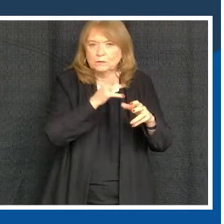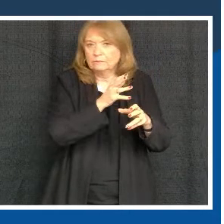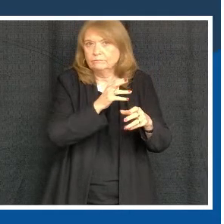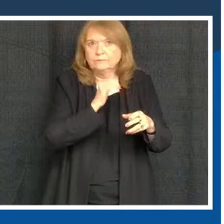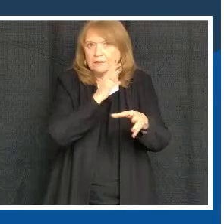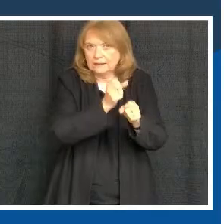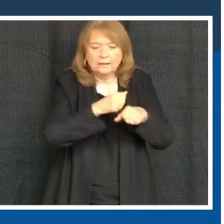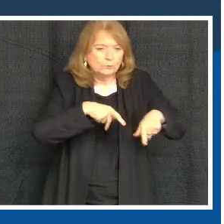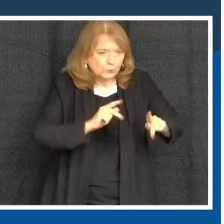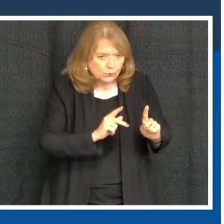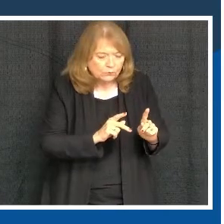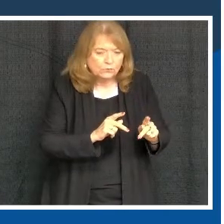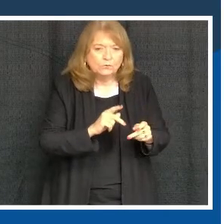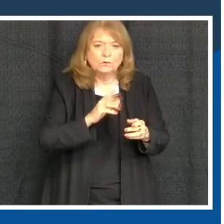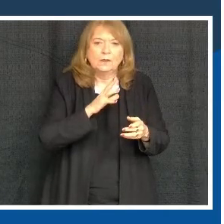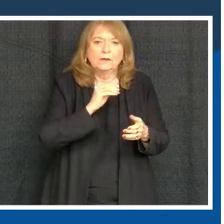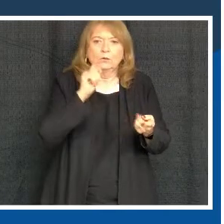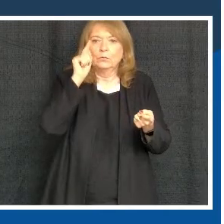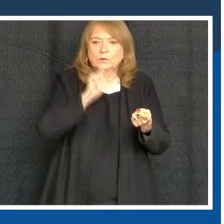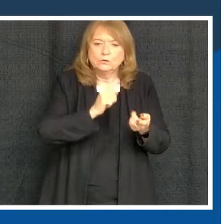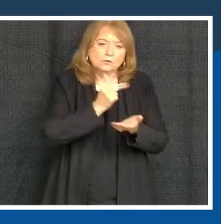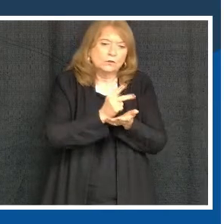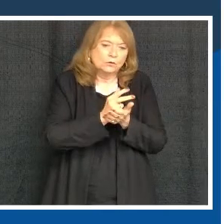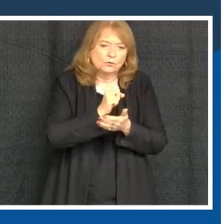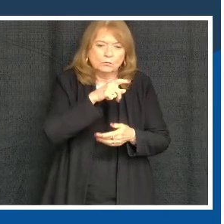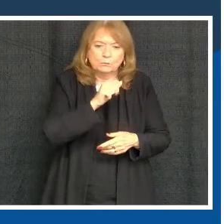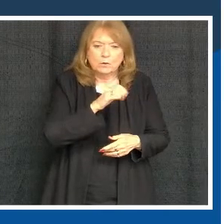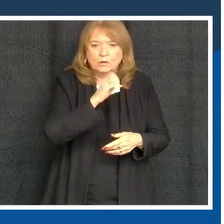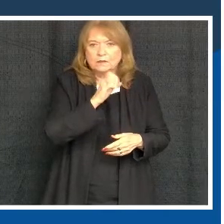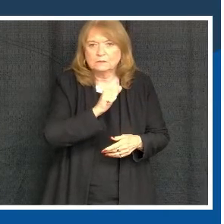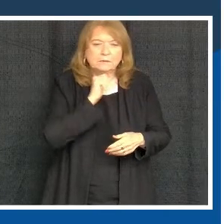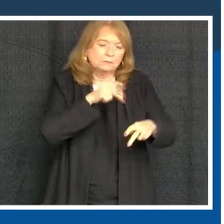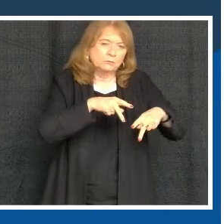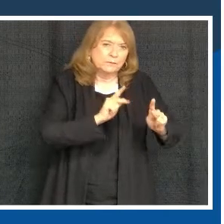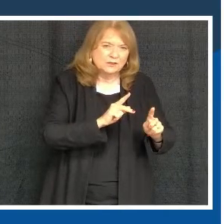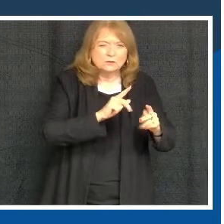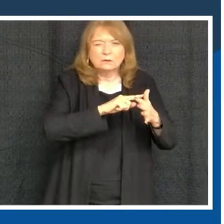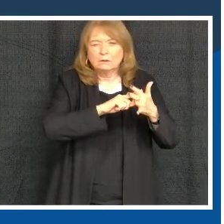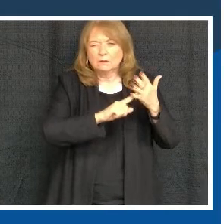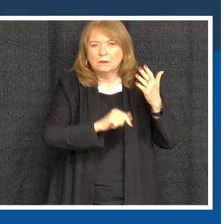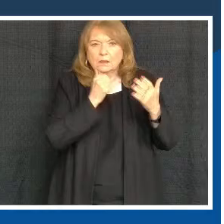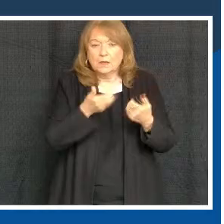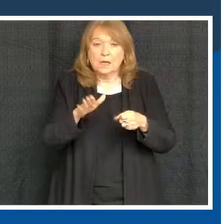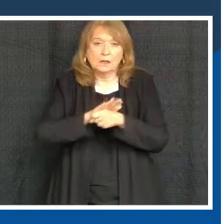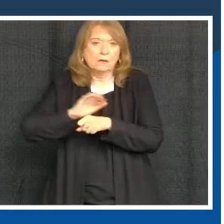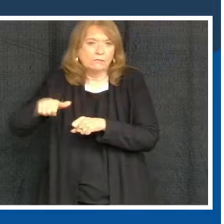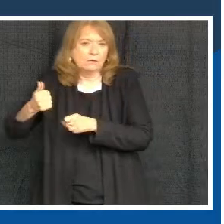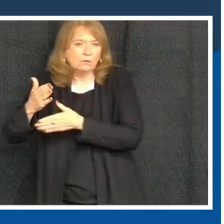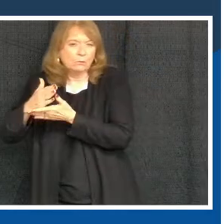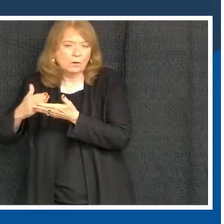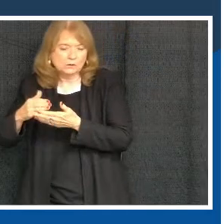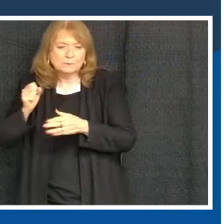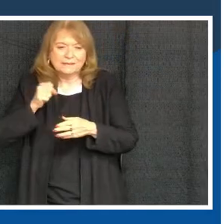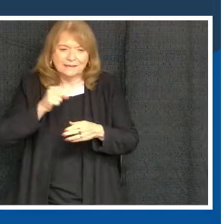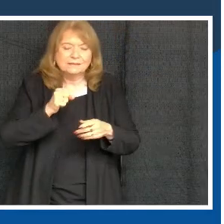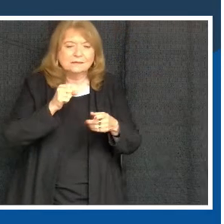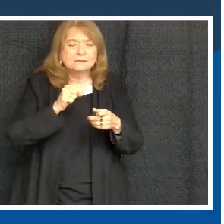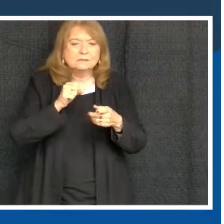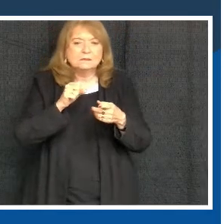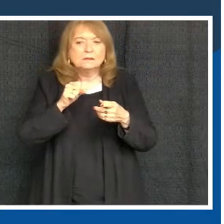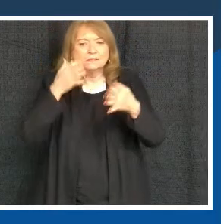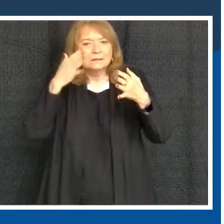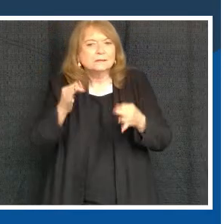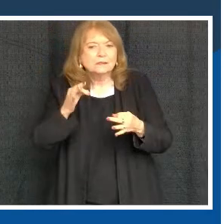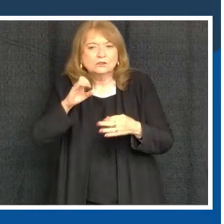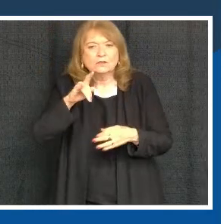for that, reducing your parking spaces, things that aren't covered in other portions of the code. Okay. But yes, it's up to the city court,